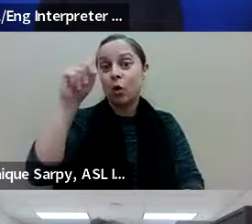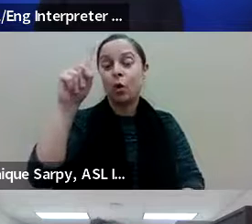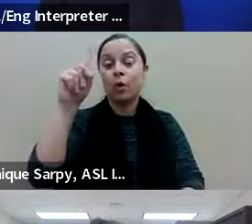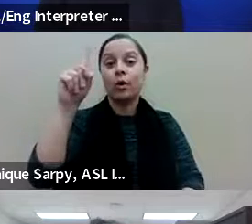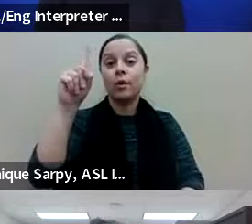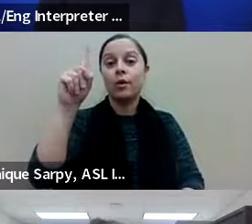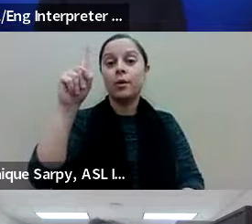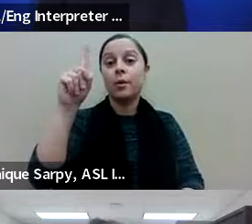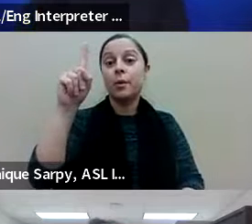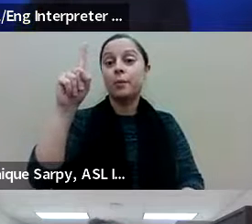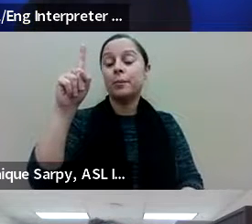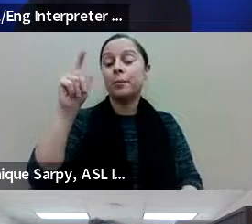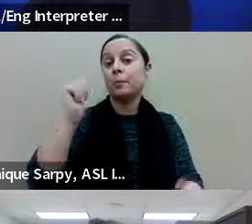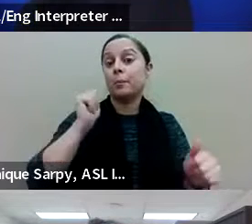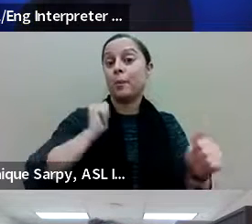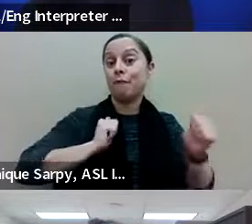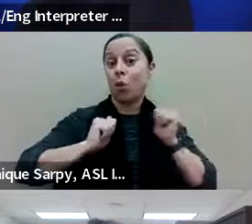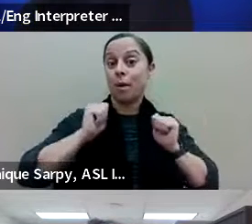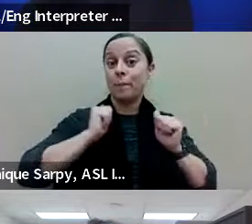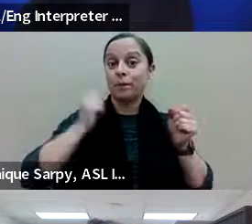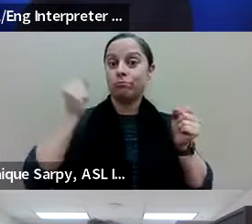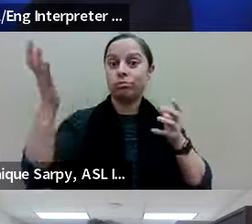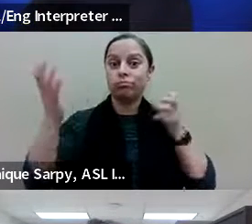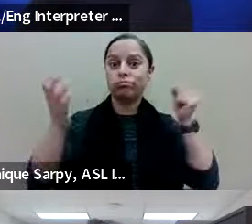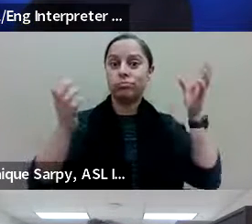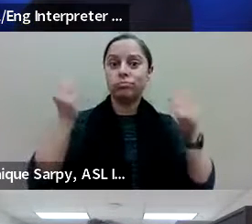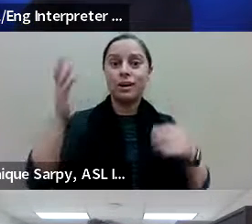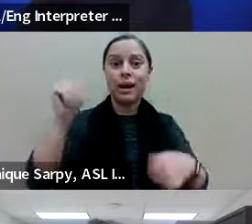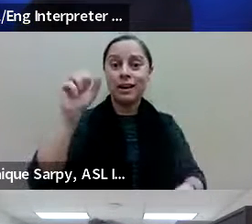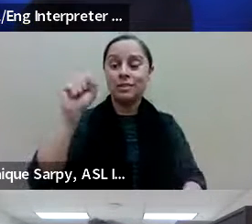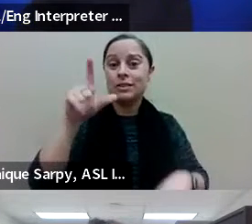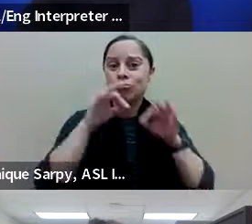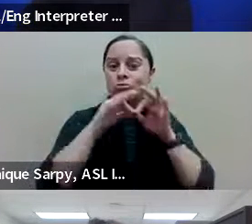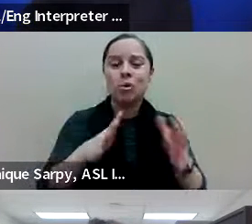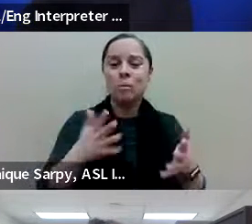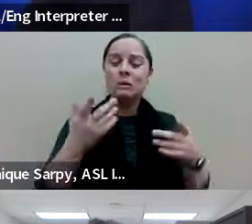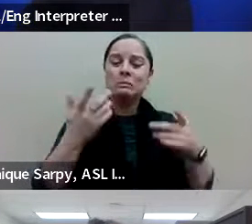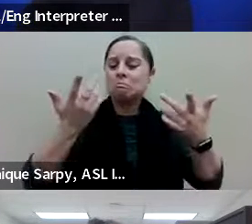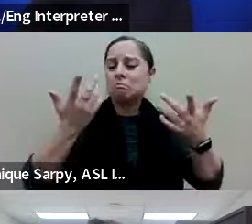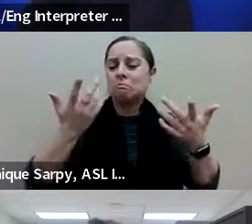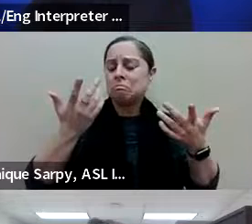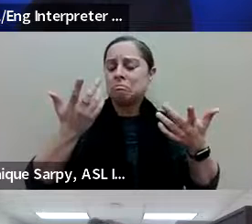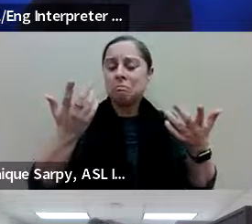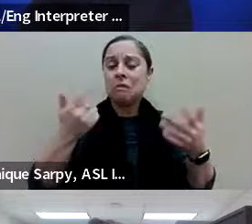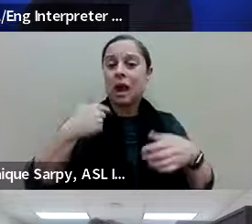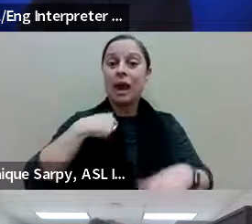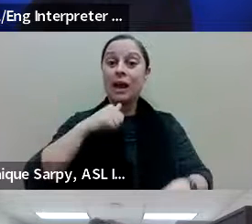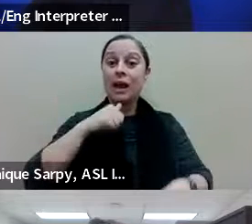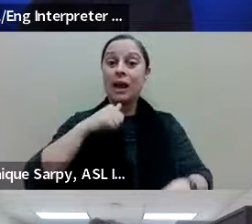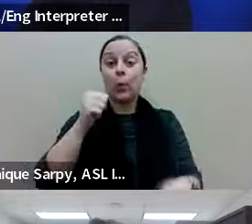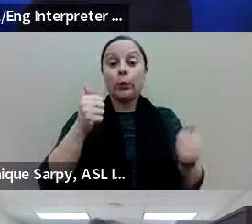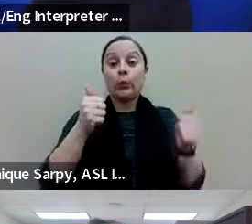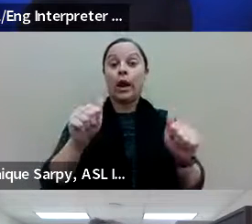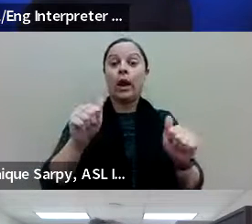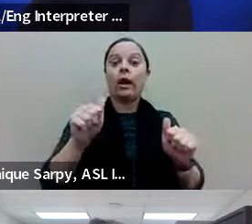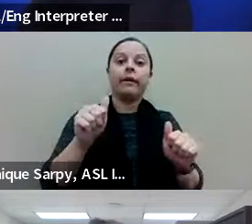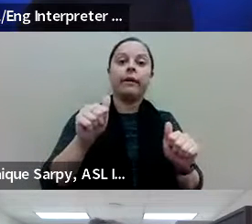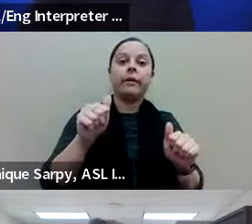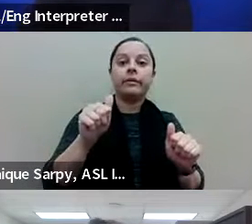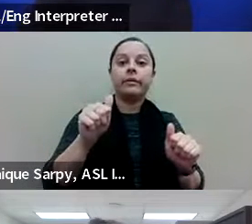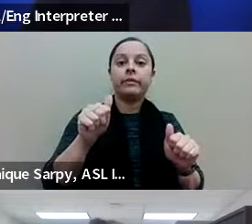performing ASL interpreter or what have you. So I don't just try to find out if it could be